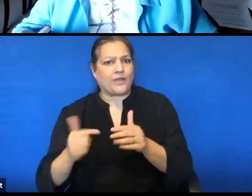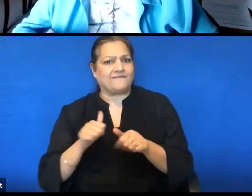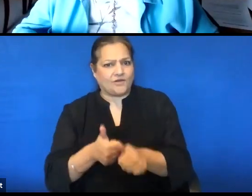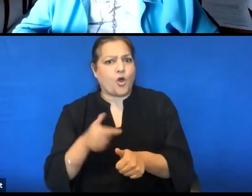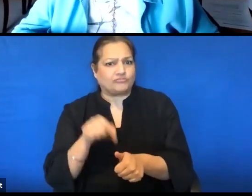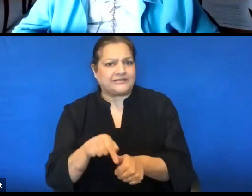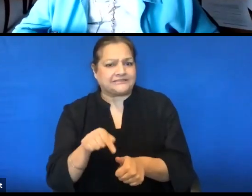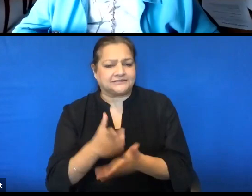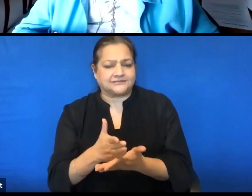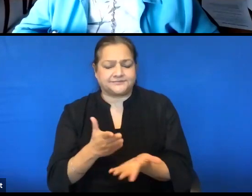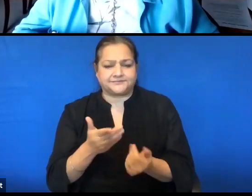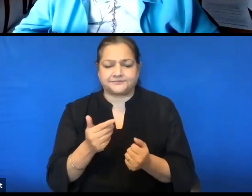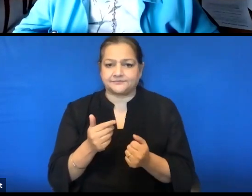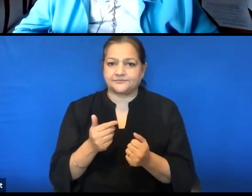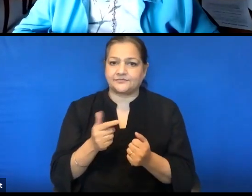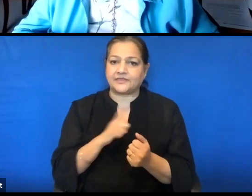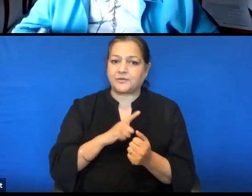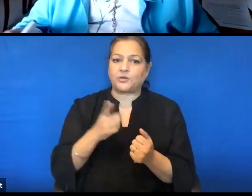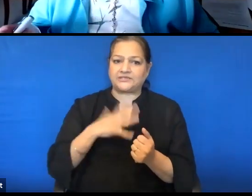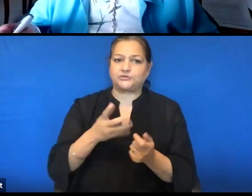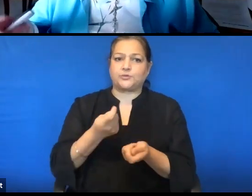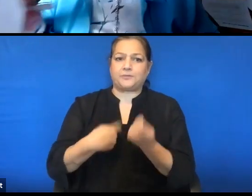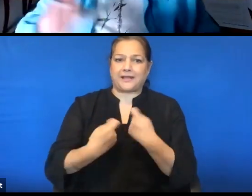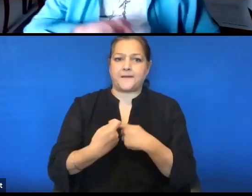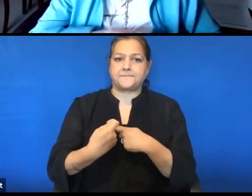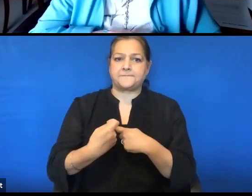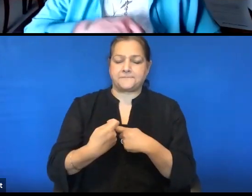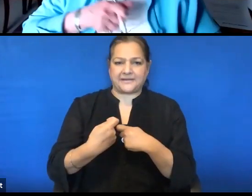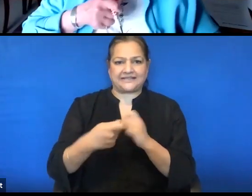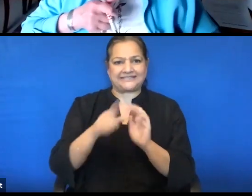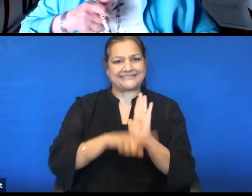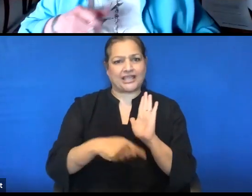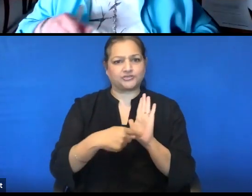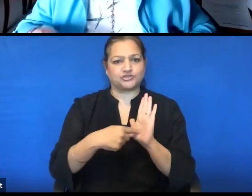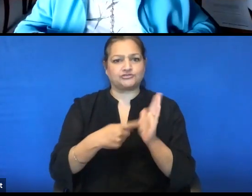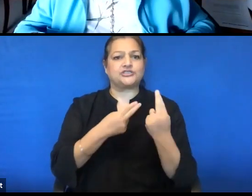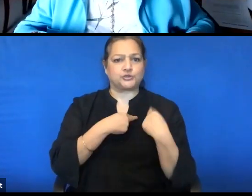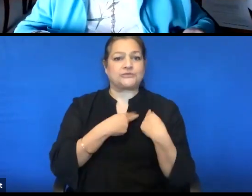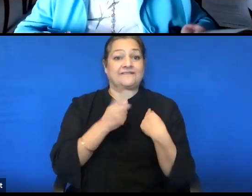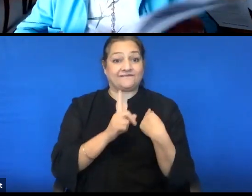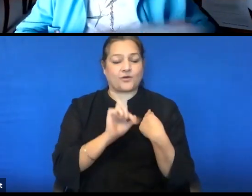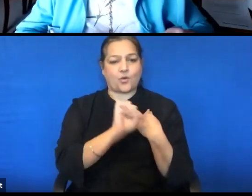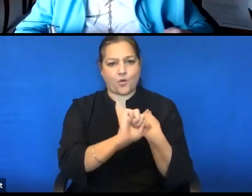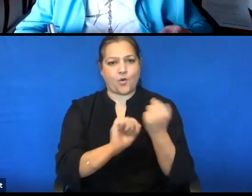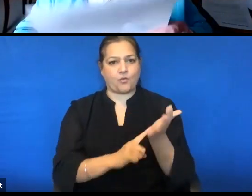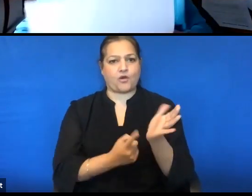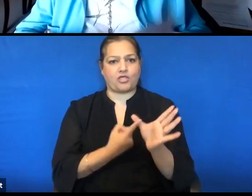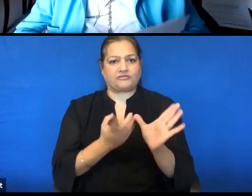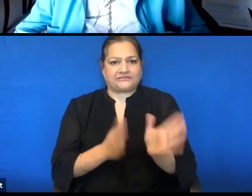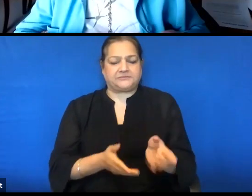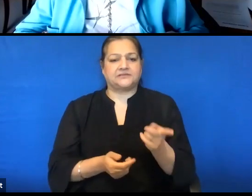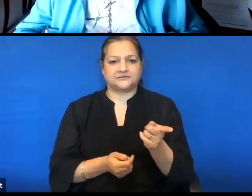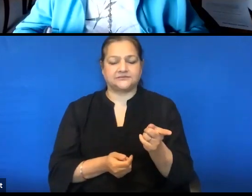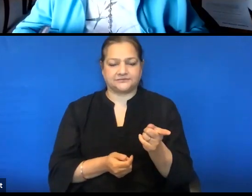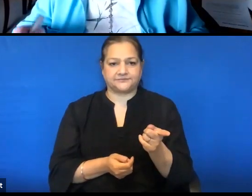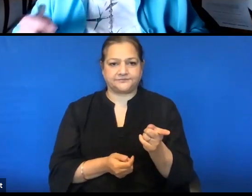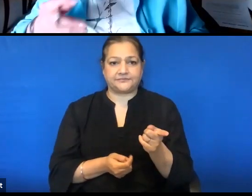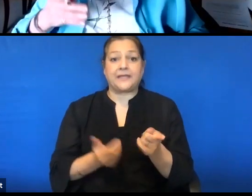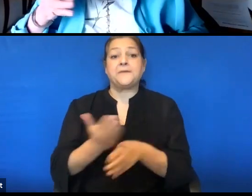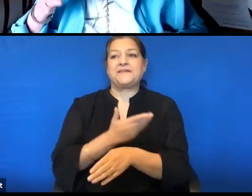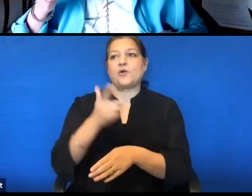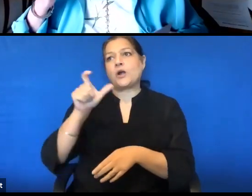That is that it needs to become a statutory duty for local authorities. Now, before councillors go bananas with me,